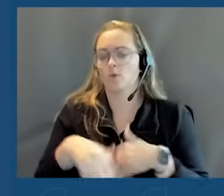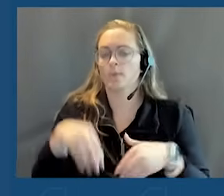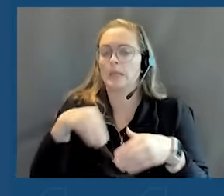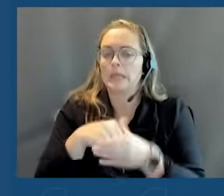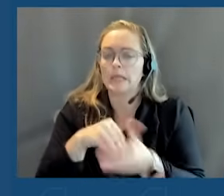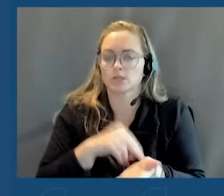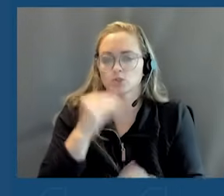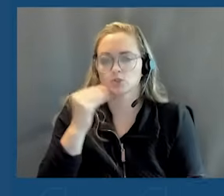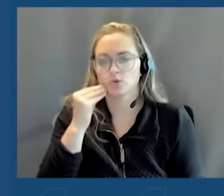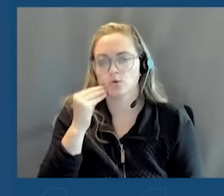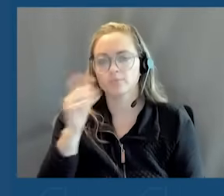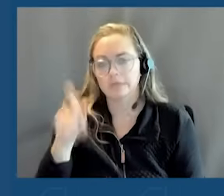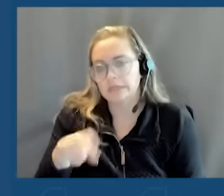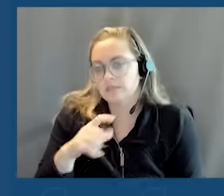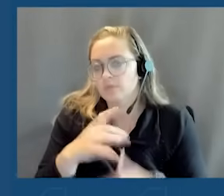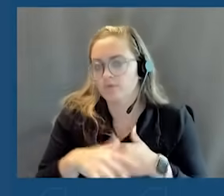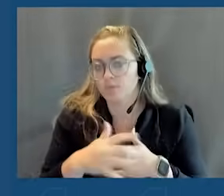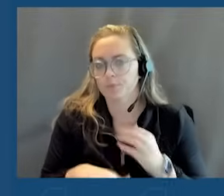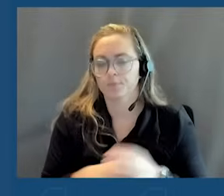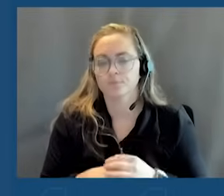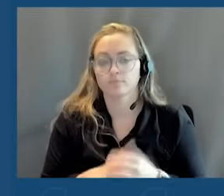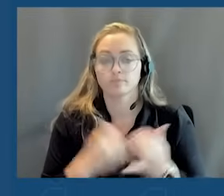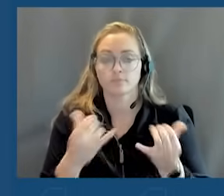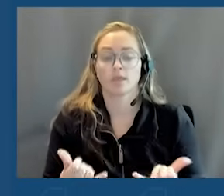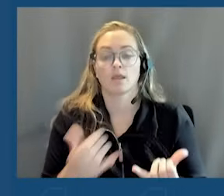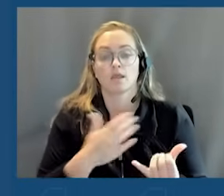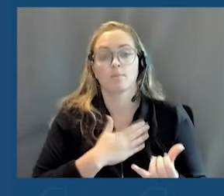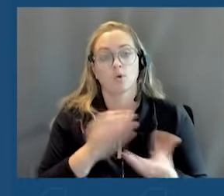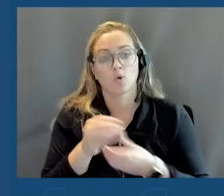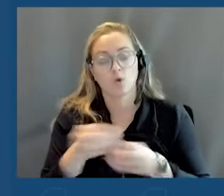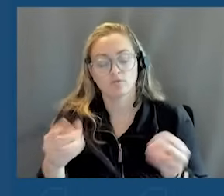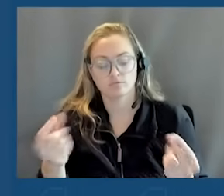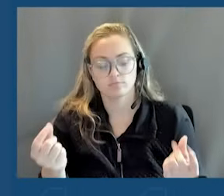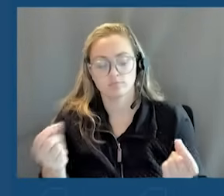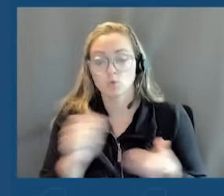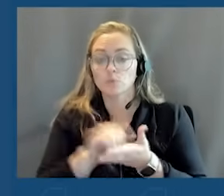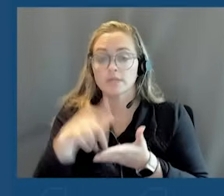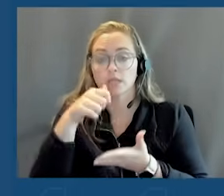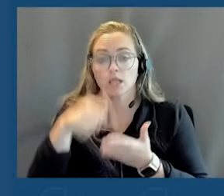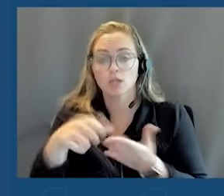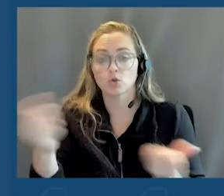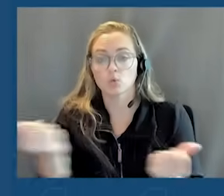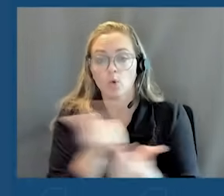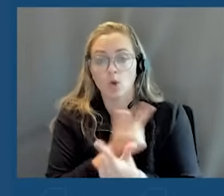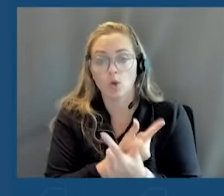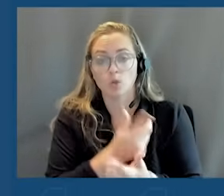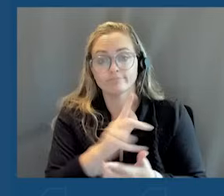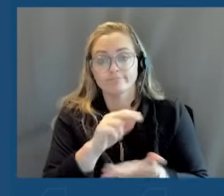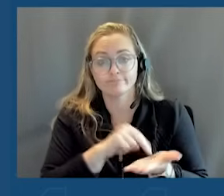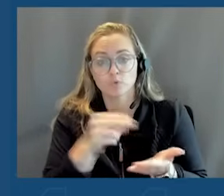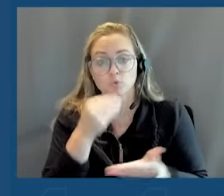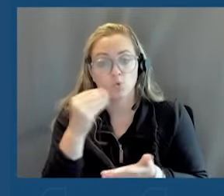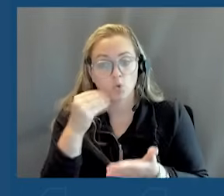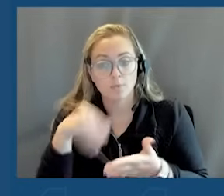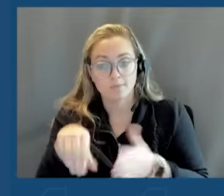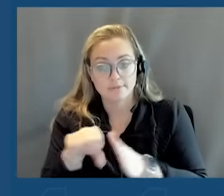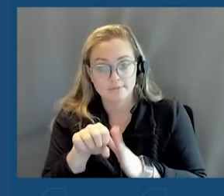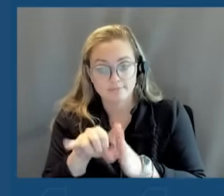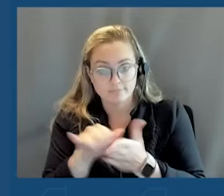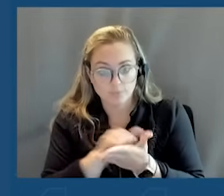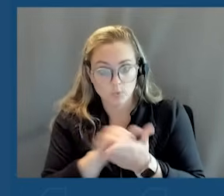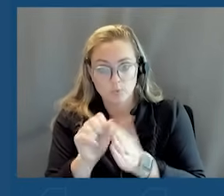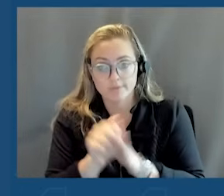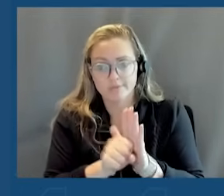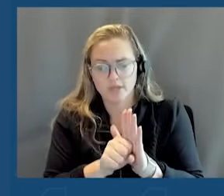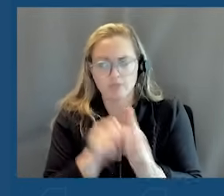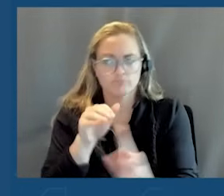available in the nursing homes. And today my office is sending a letter to every nursing home in the state reminding them of that